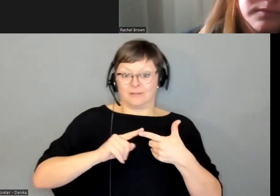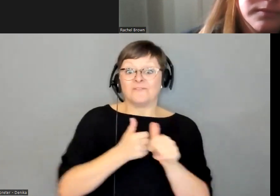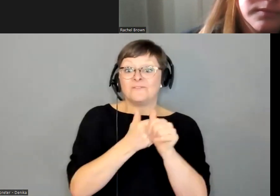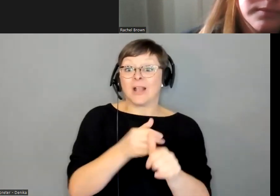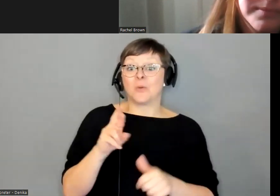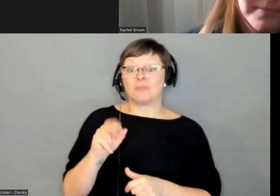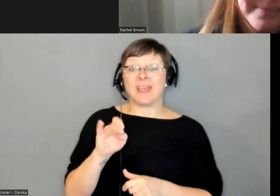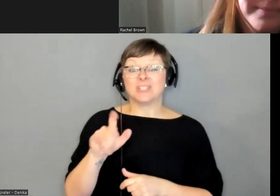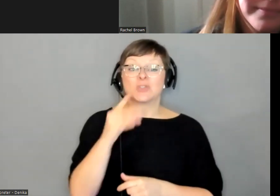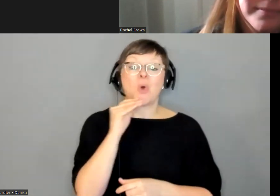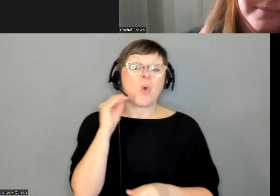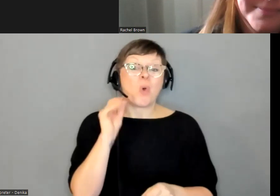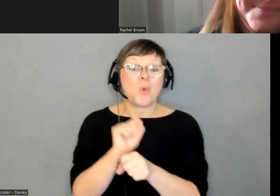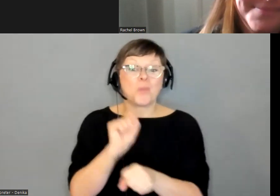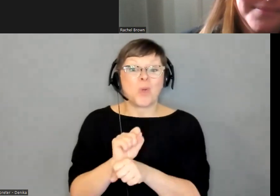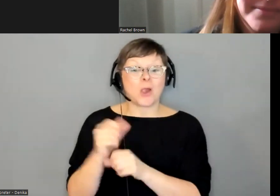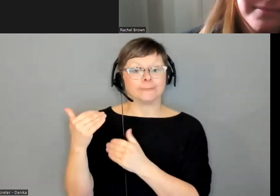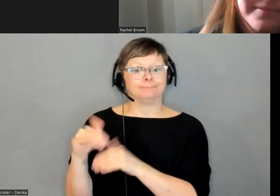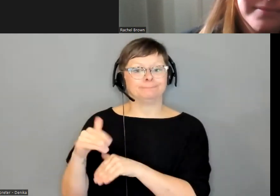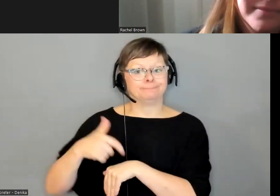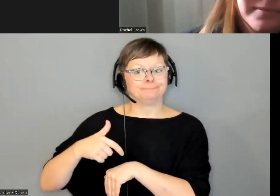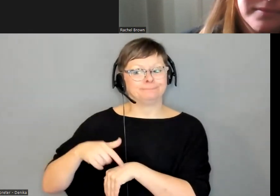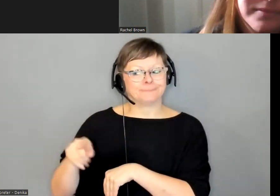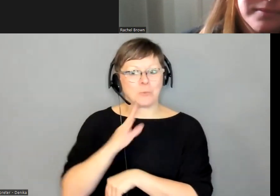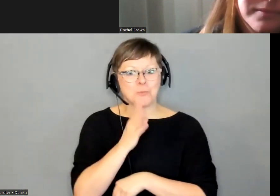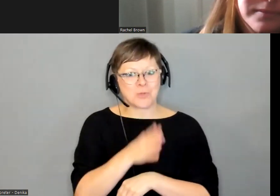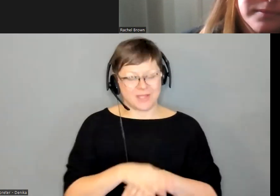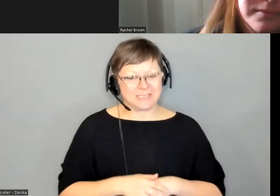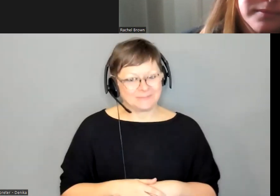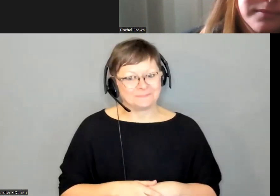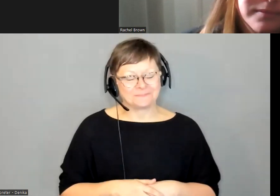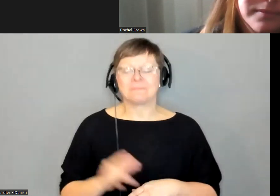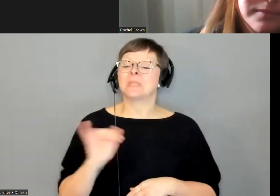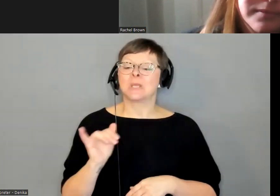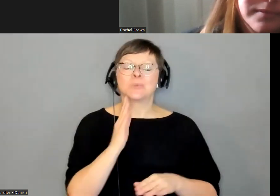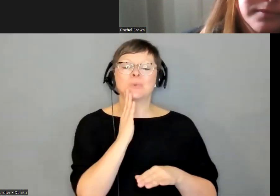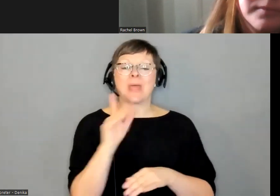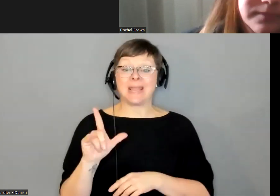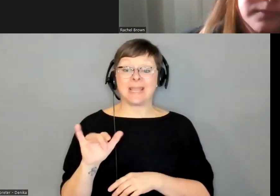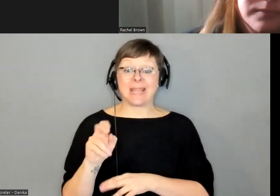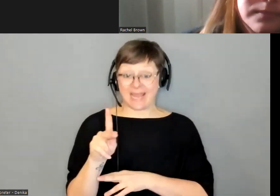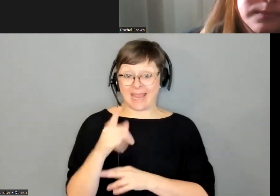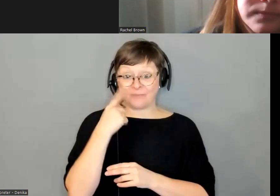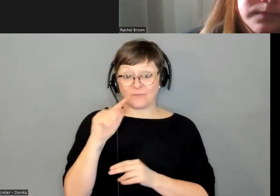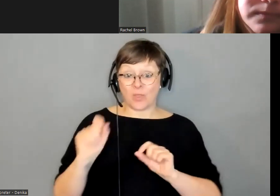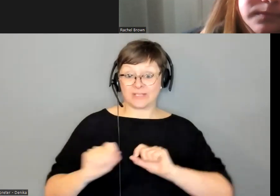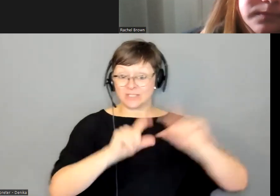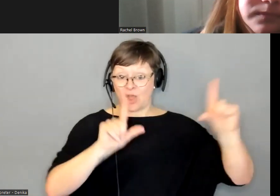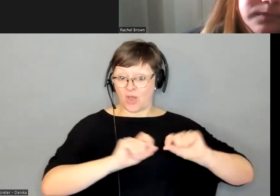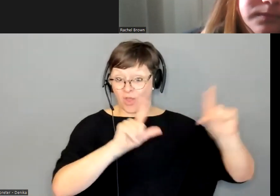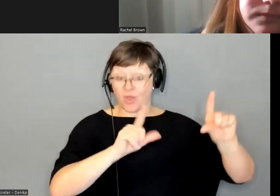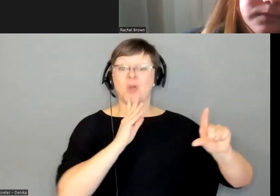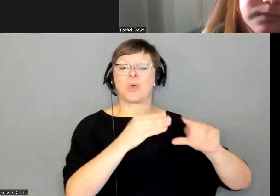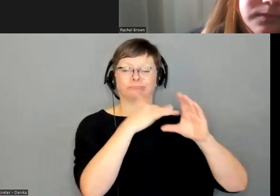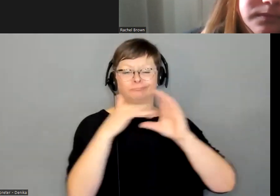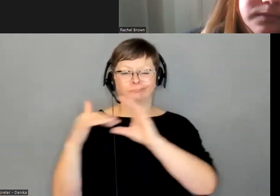homework, and we'll send out the link to the slides as well, so and